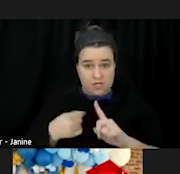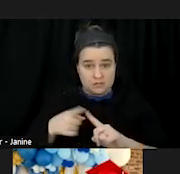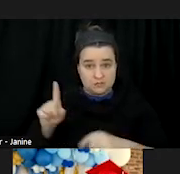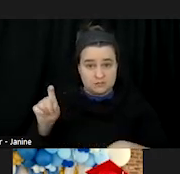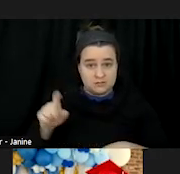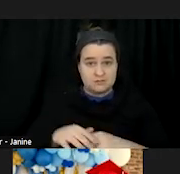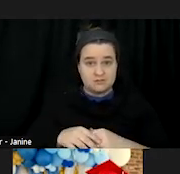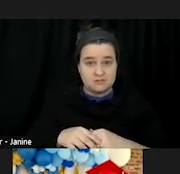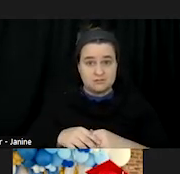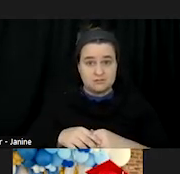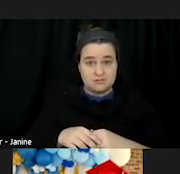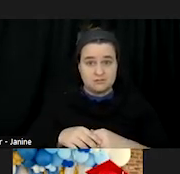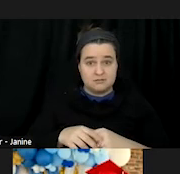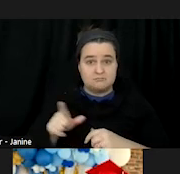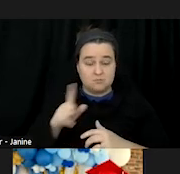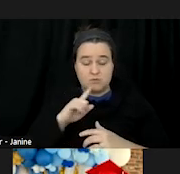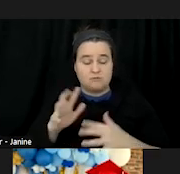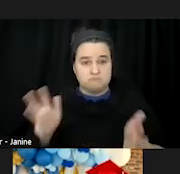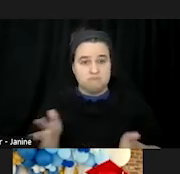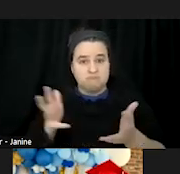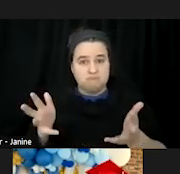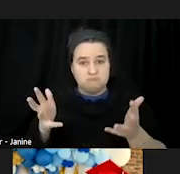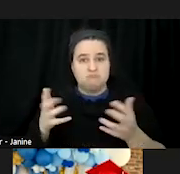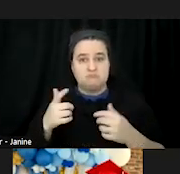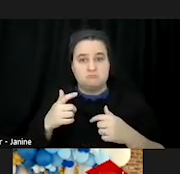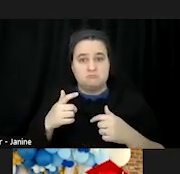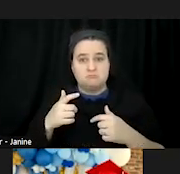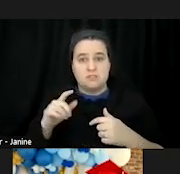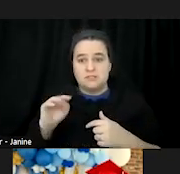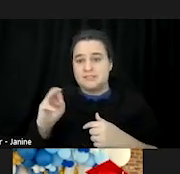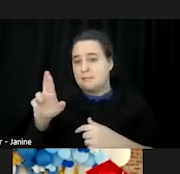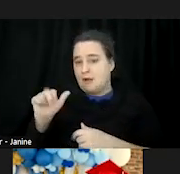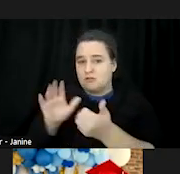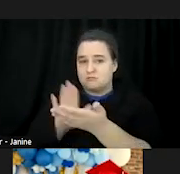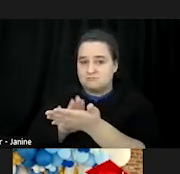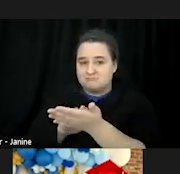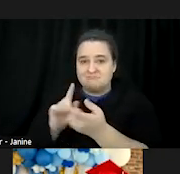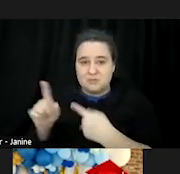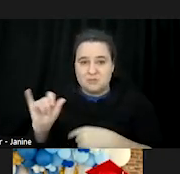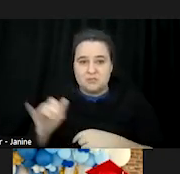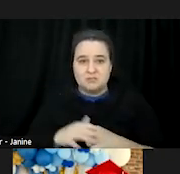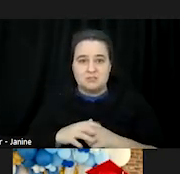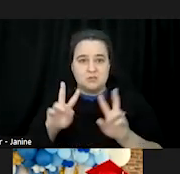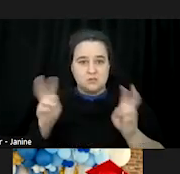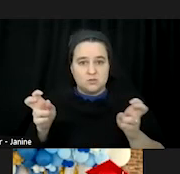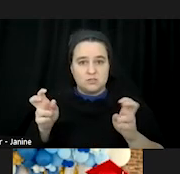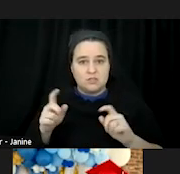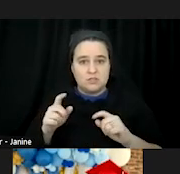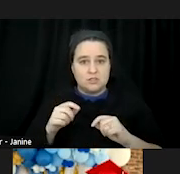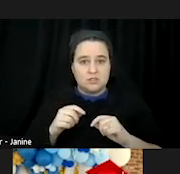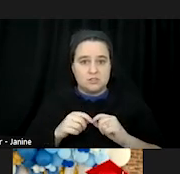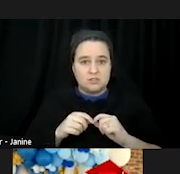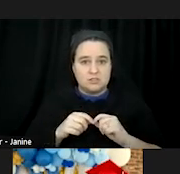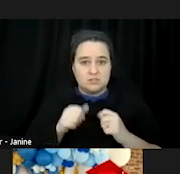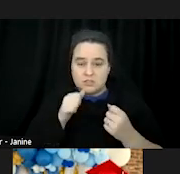He strives for me to... And Tamara, a shout out to you. Like, her quote is, go, don't let